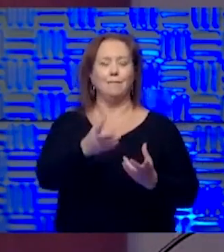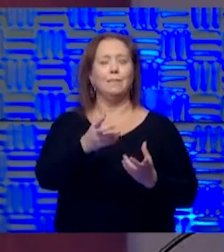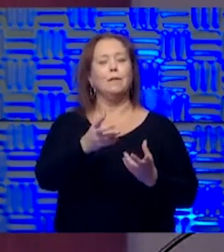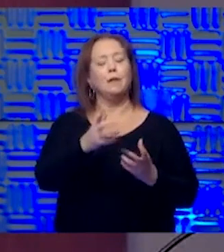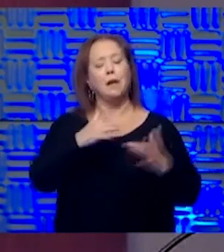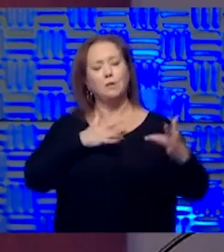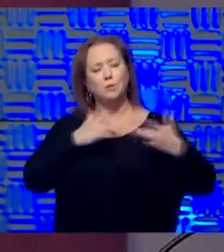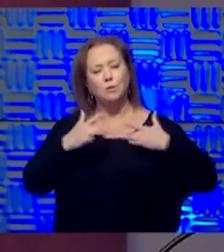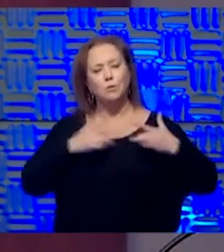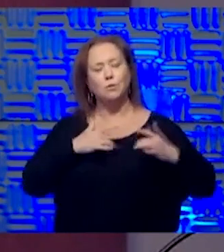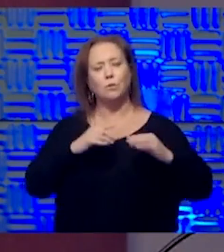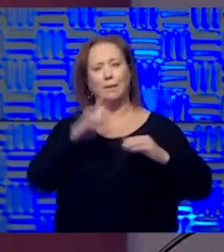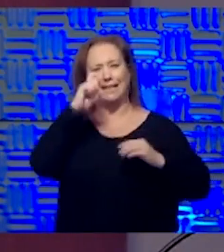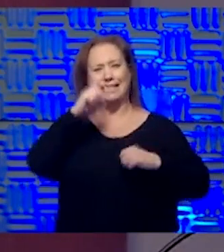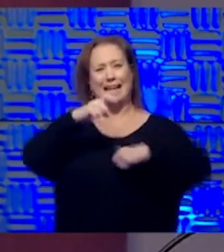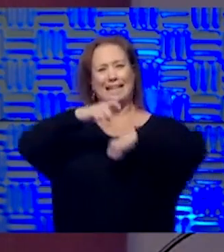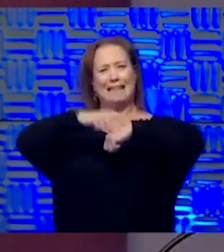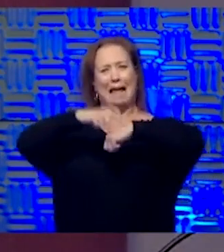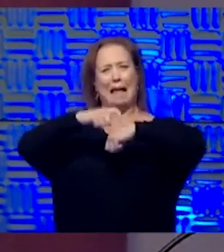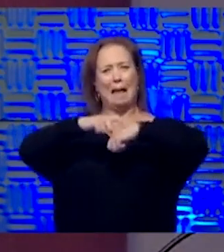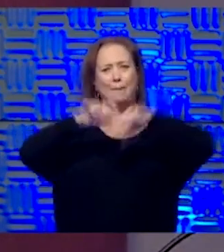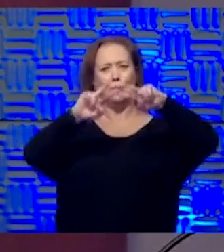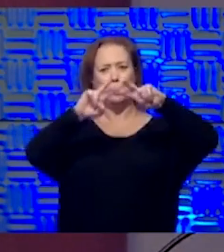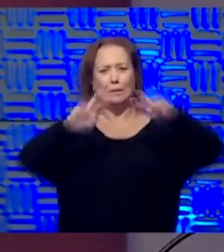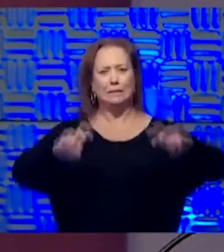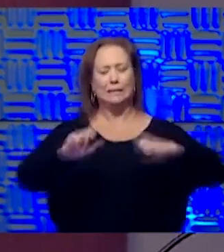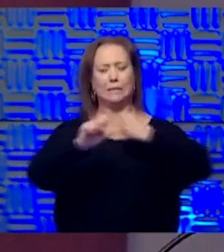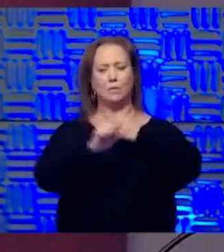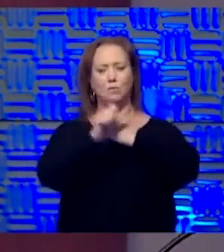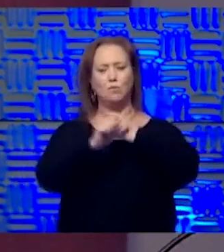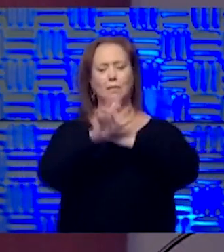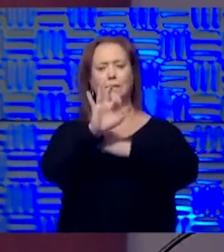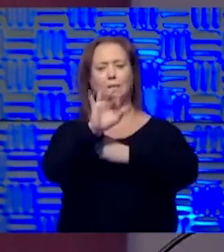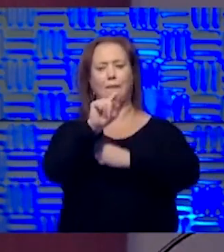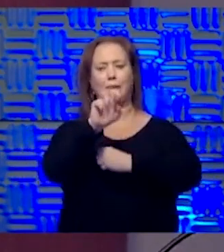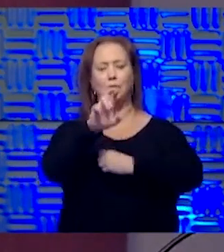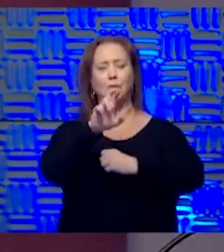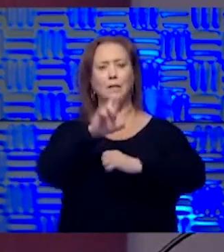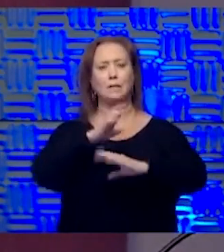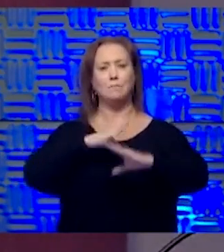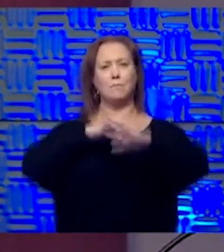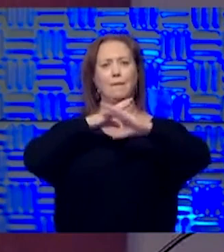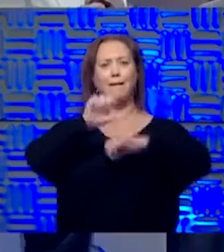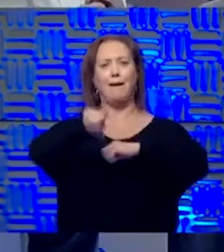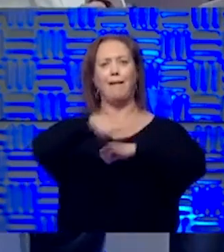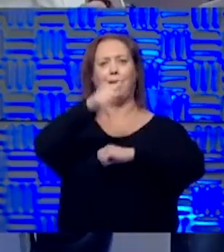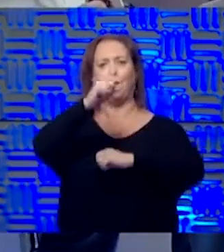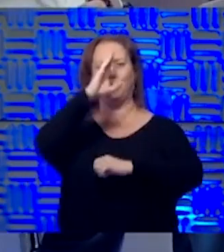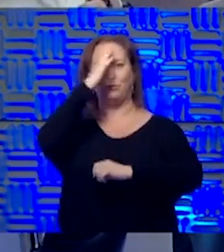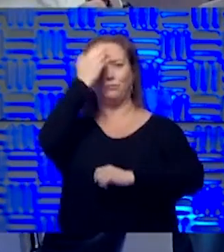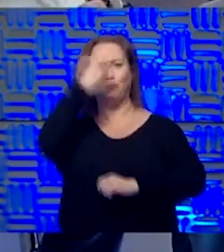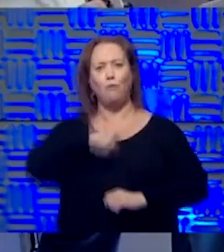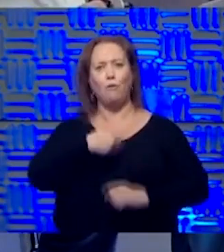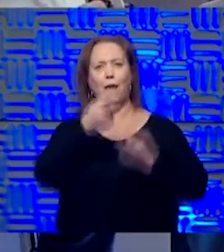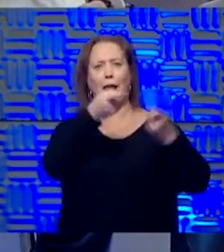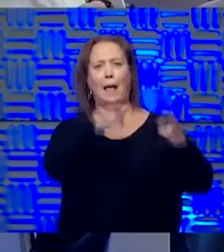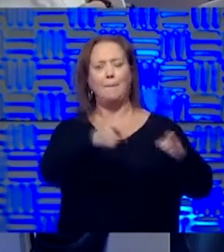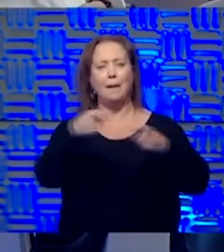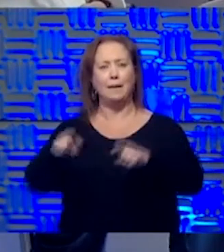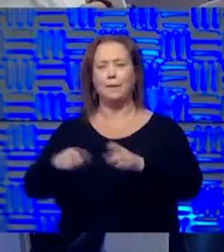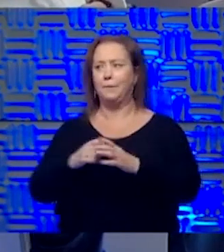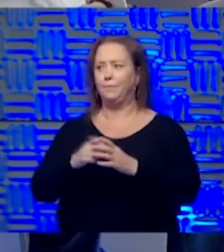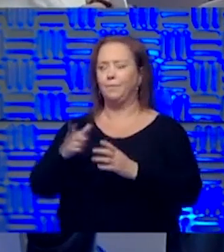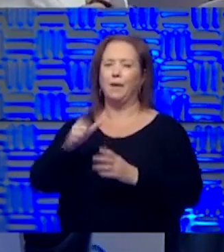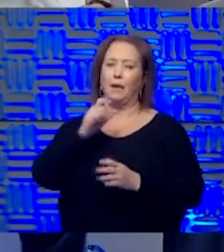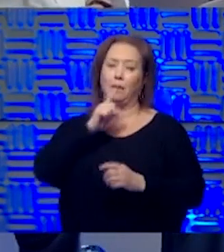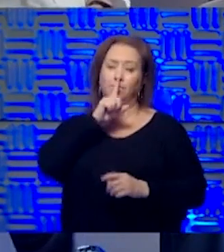we don't get the opportunity to assess the risk factors and try and prevent another stroke. You know, when I grew up in medicine back in the, I don't want to say